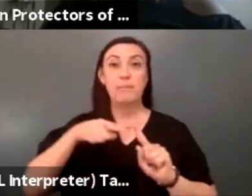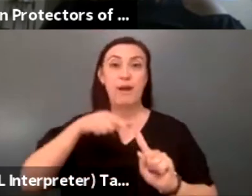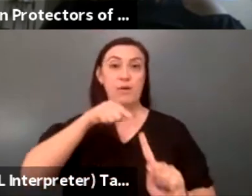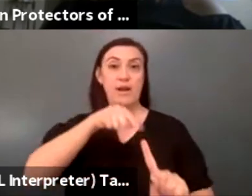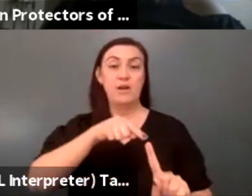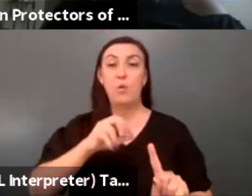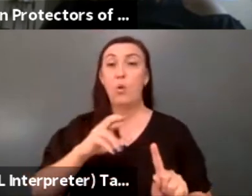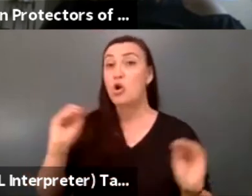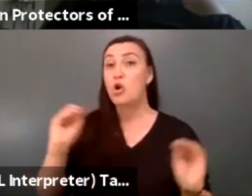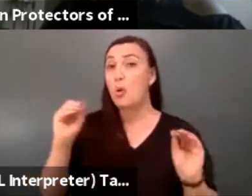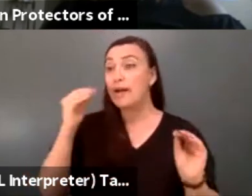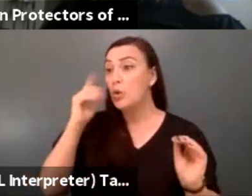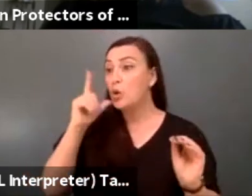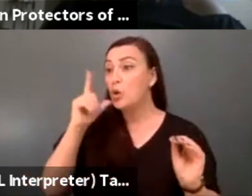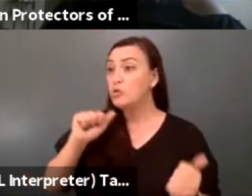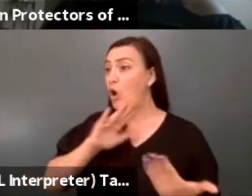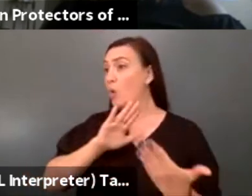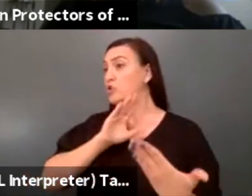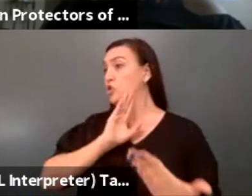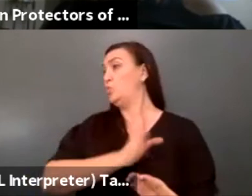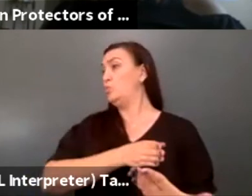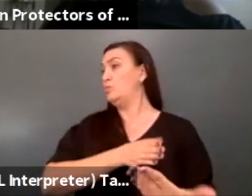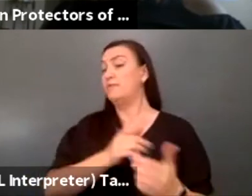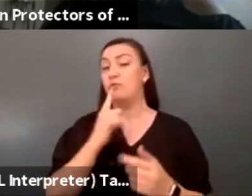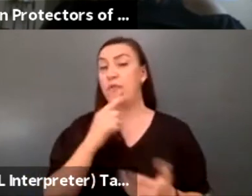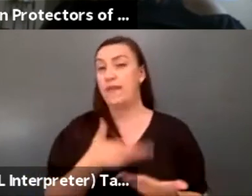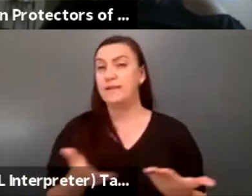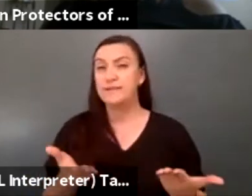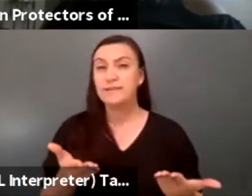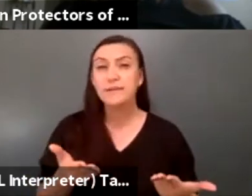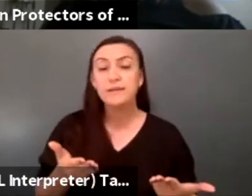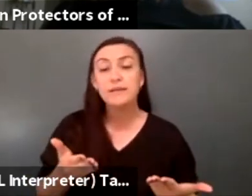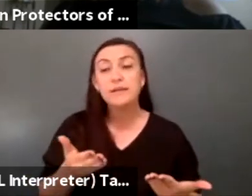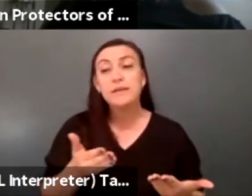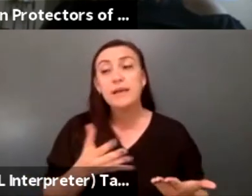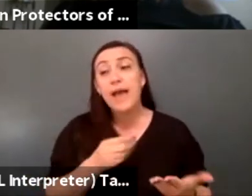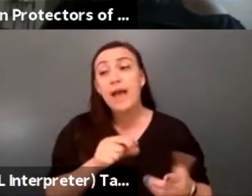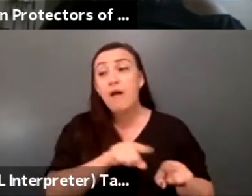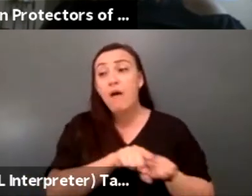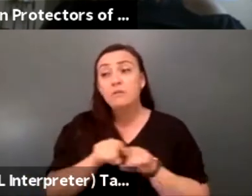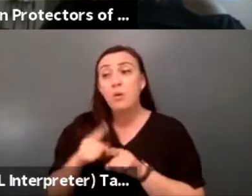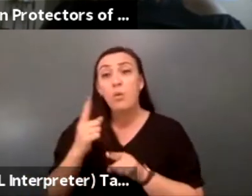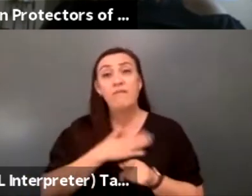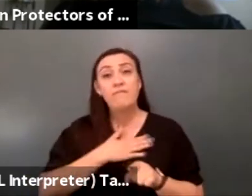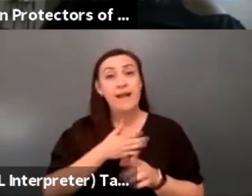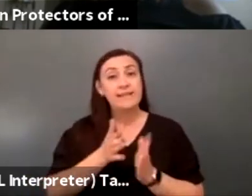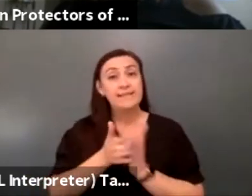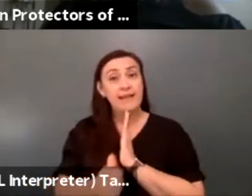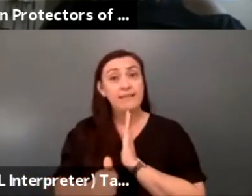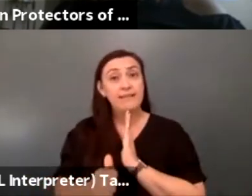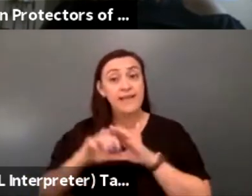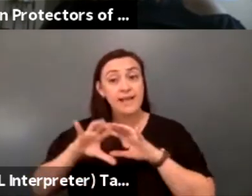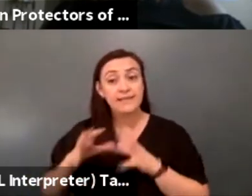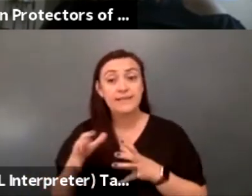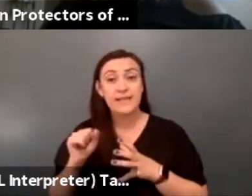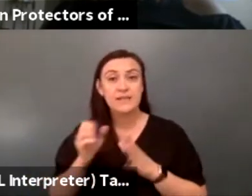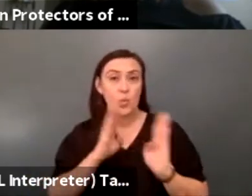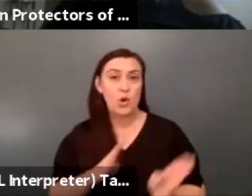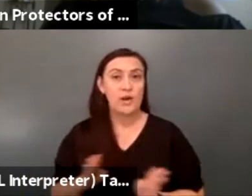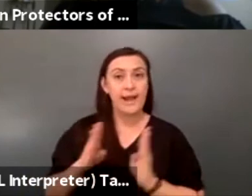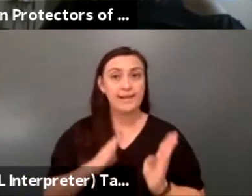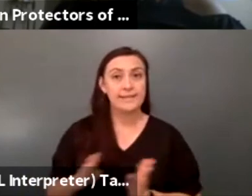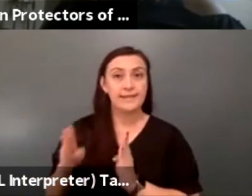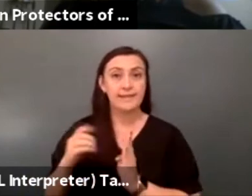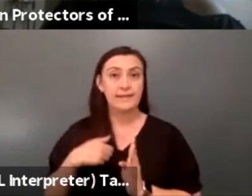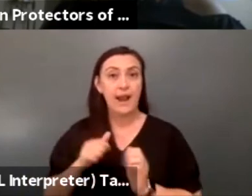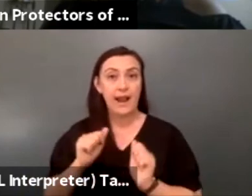nobody knew who to go to. And I also, one of my skill sets is organizing, like I'm able to